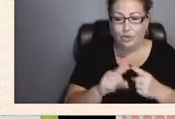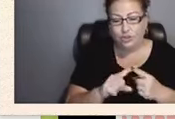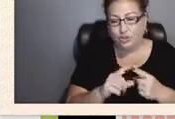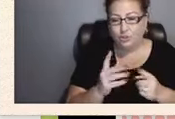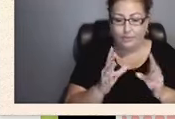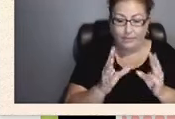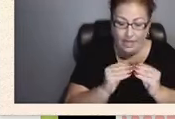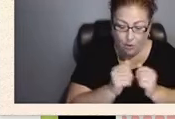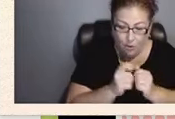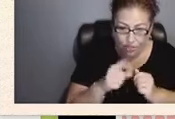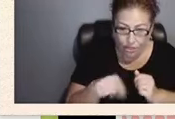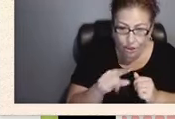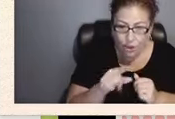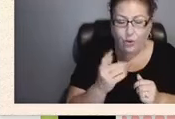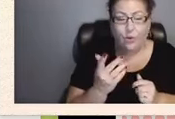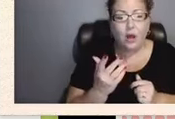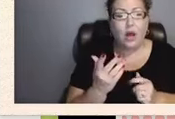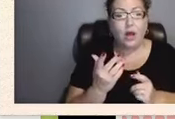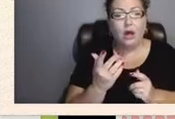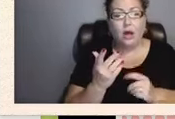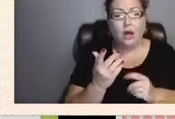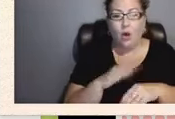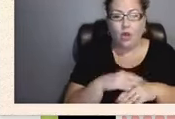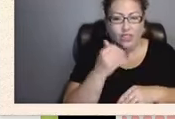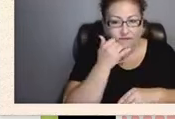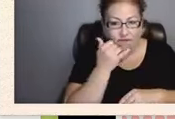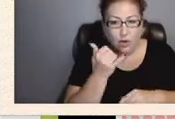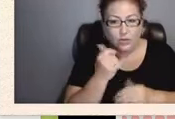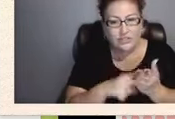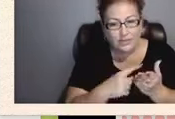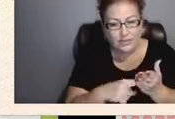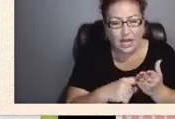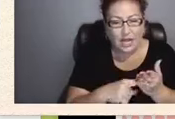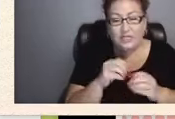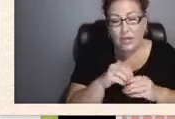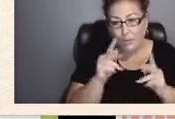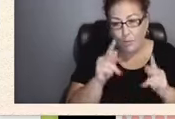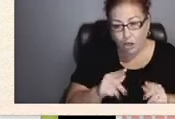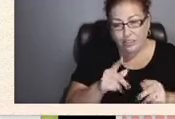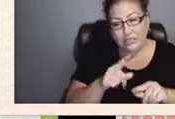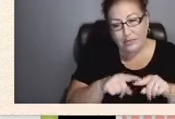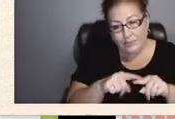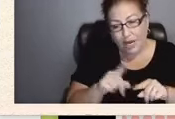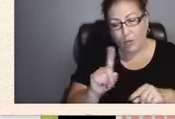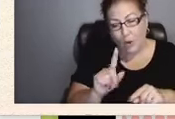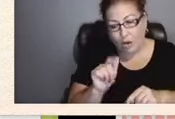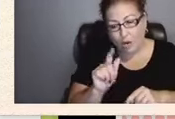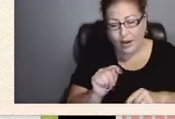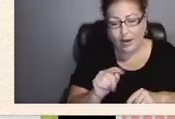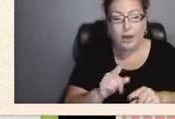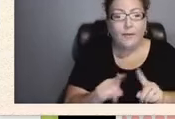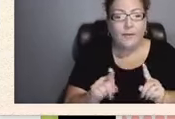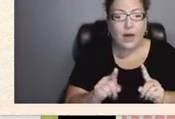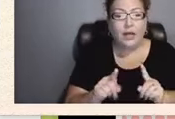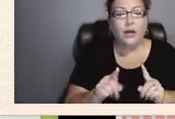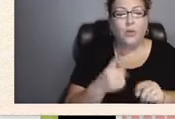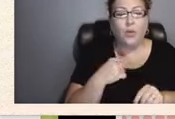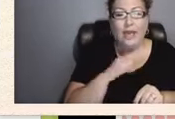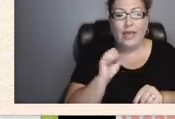you over the phone, sometimes in person, depending on where you are, but we can